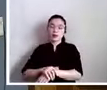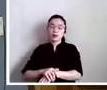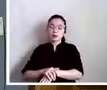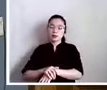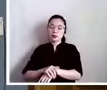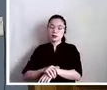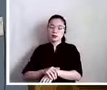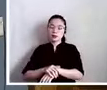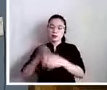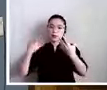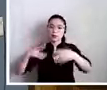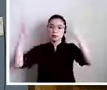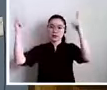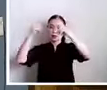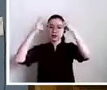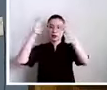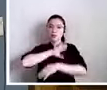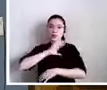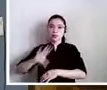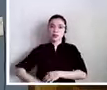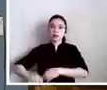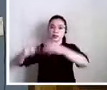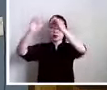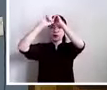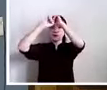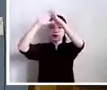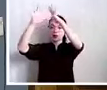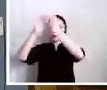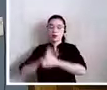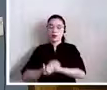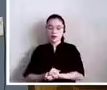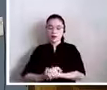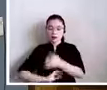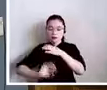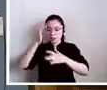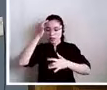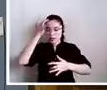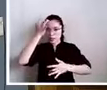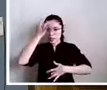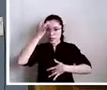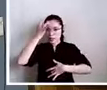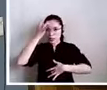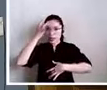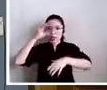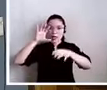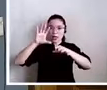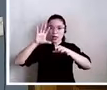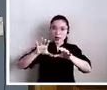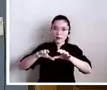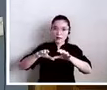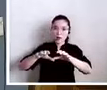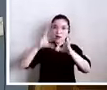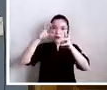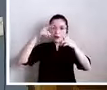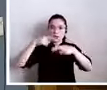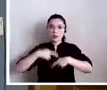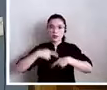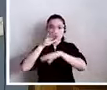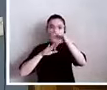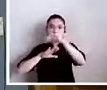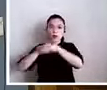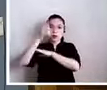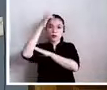victorious in Christ, O Father, that the sick and the handicapped may receive the comfort of God's love from those engaged